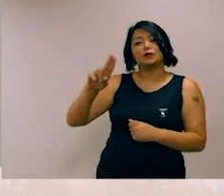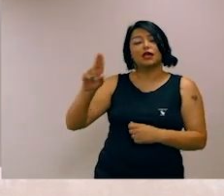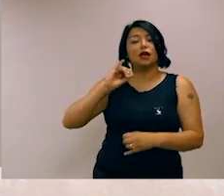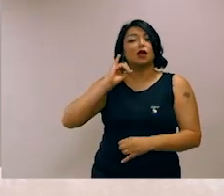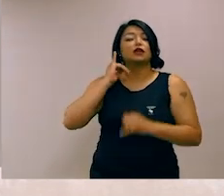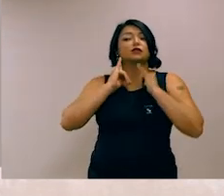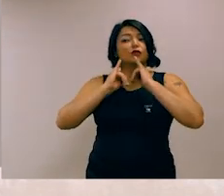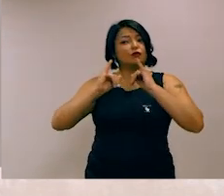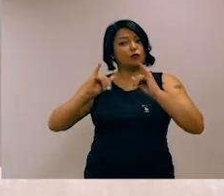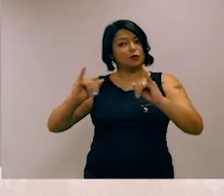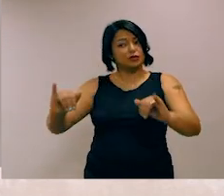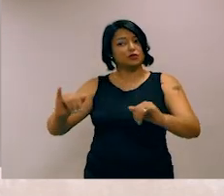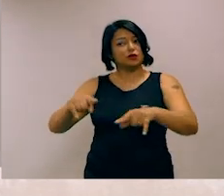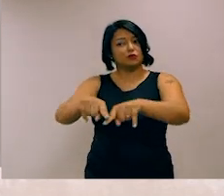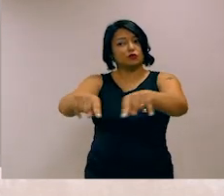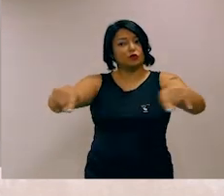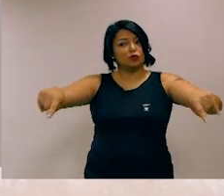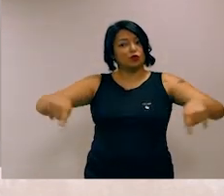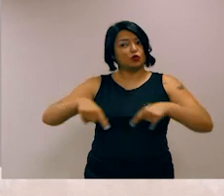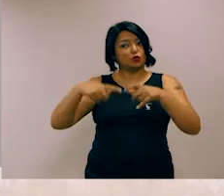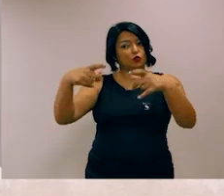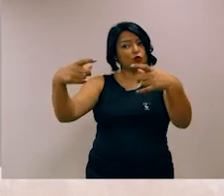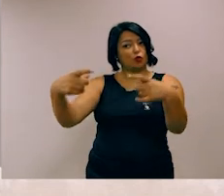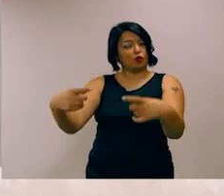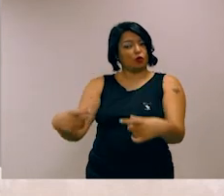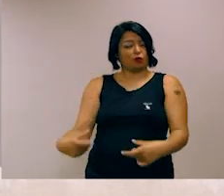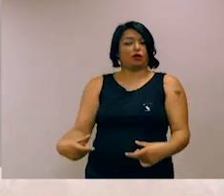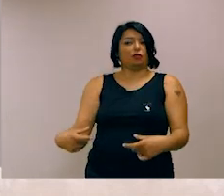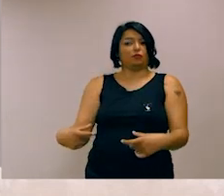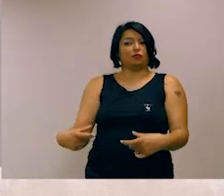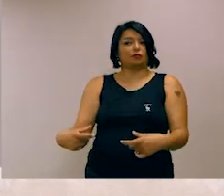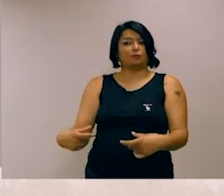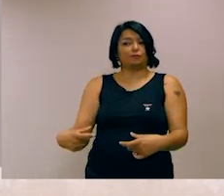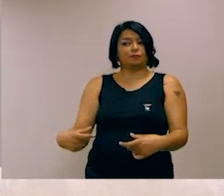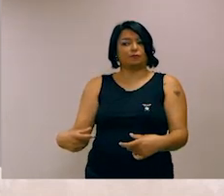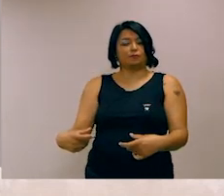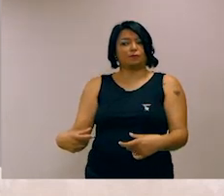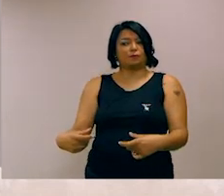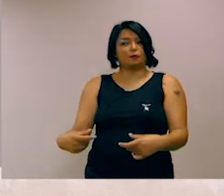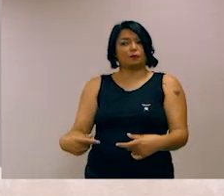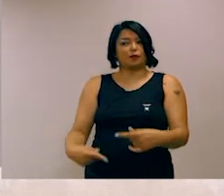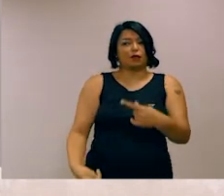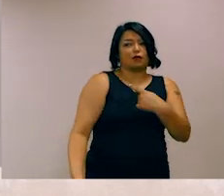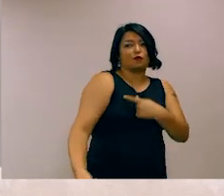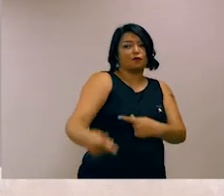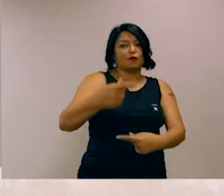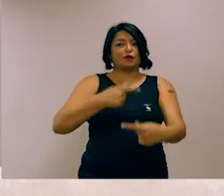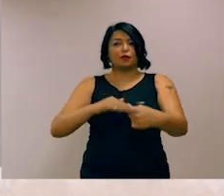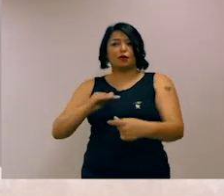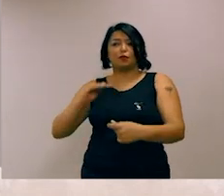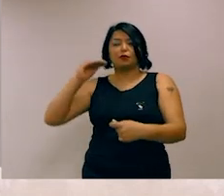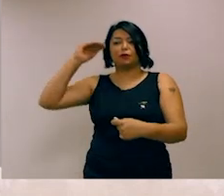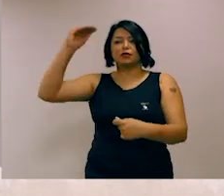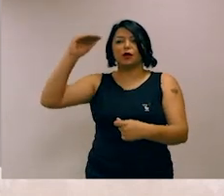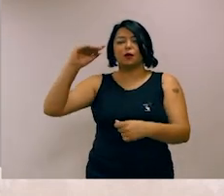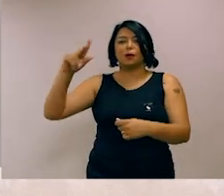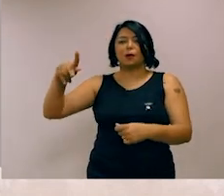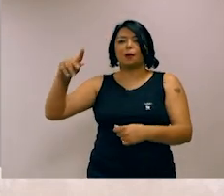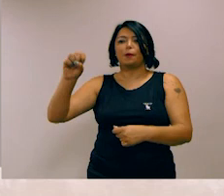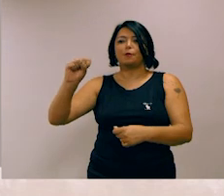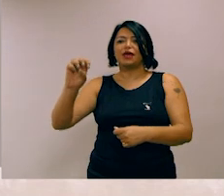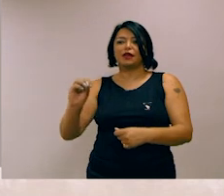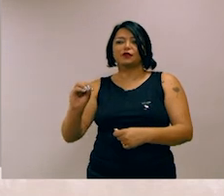idea is to use this kind of information in the area that has already been searched. It's going to